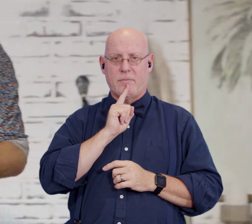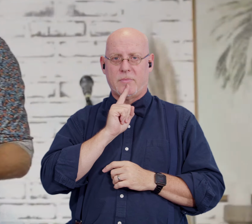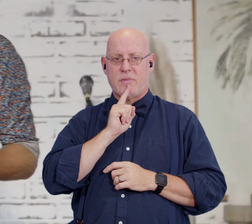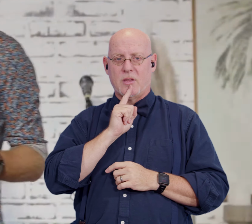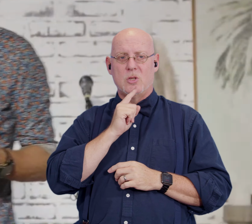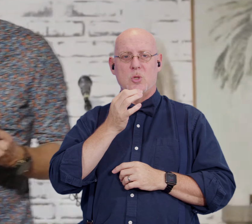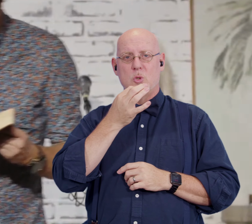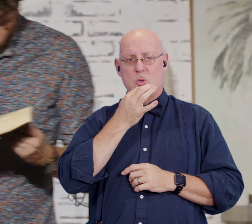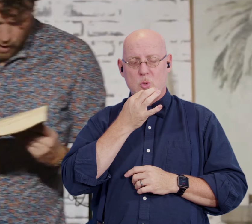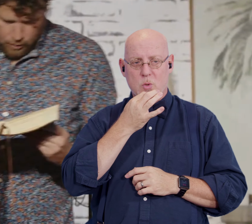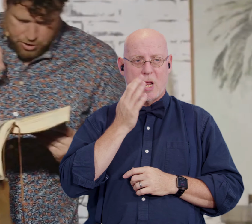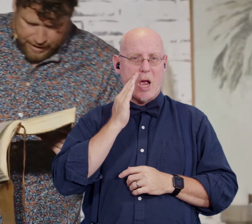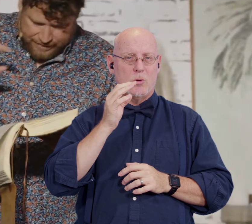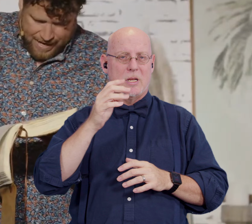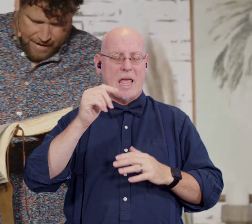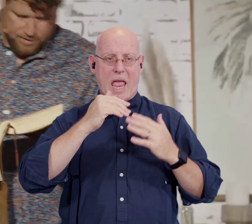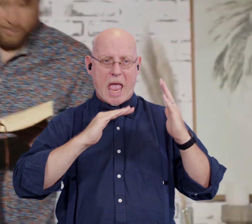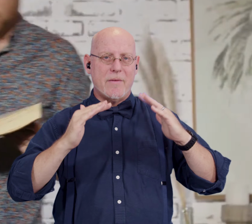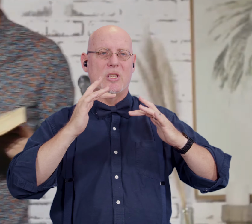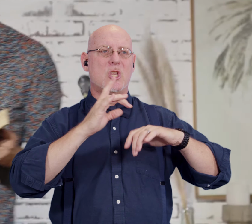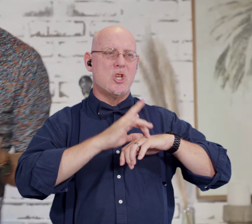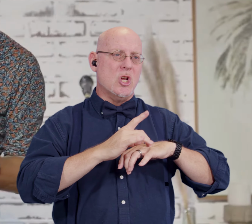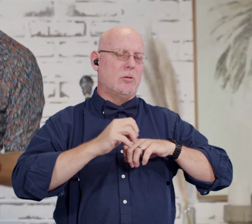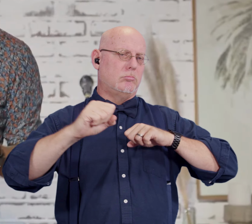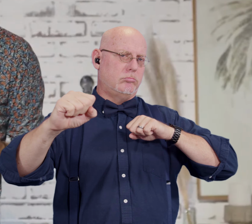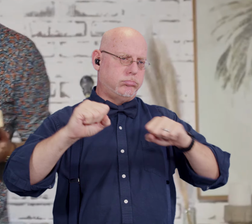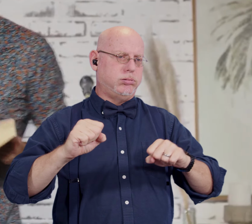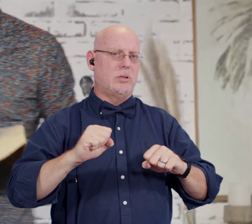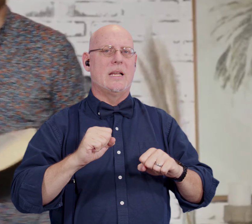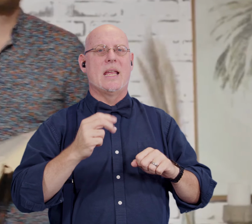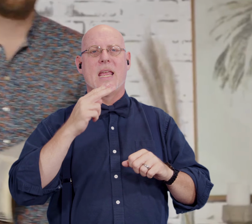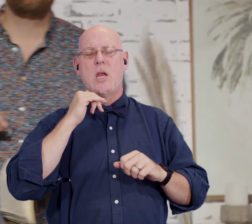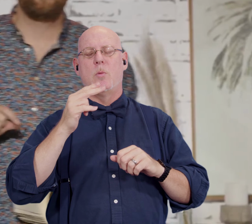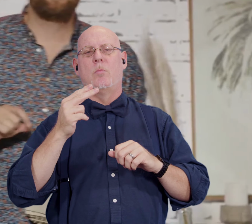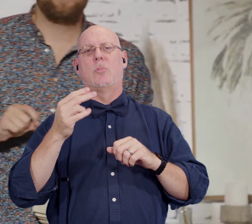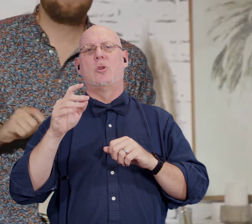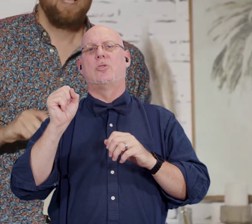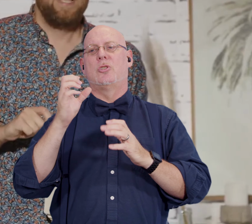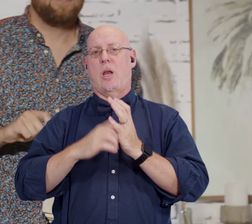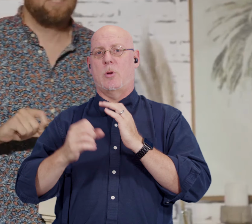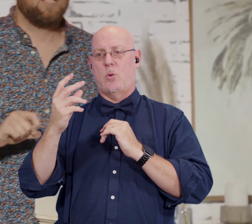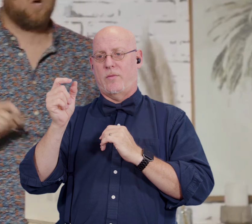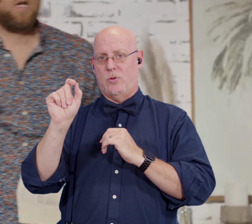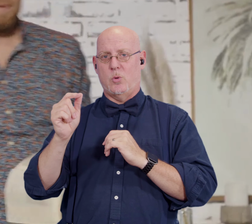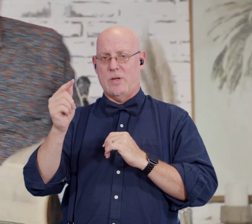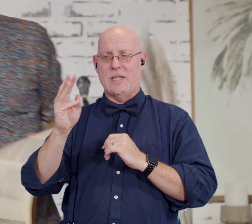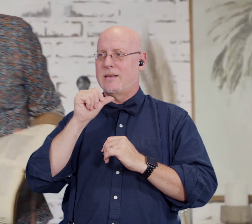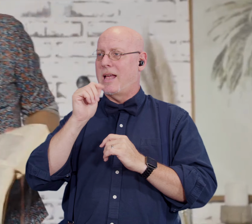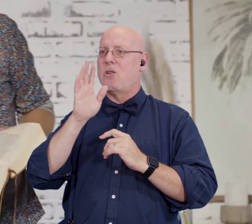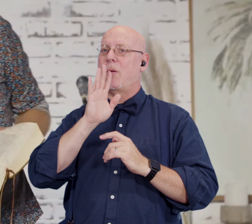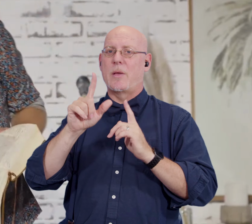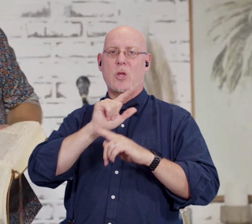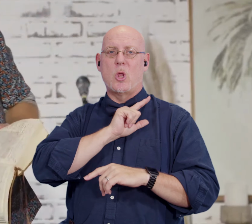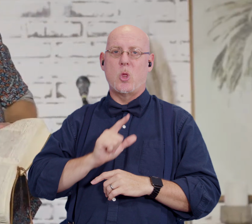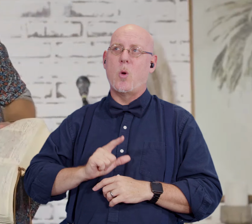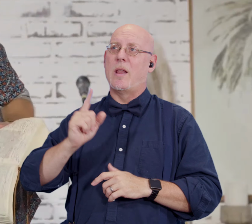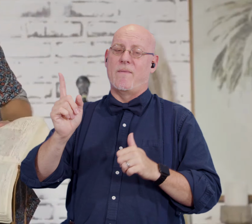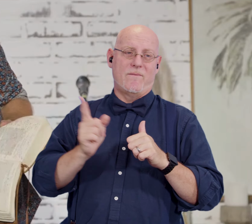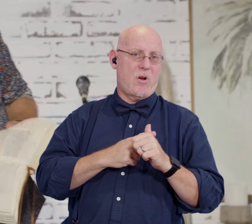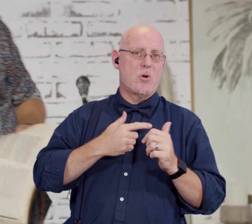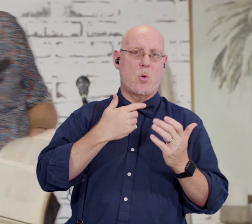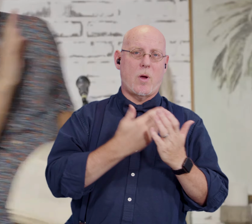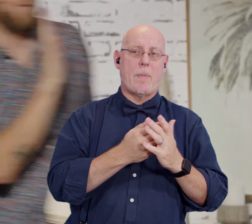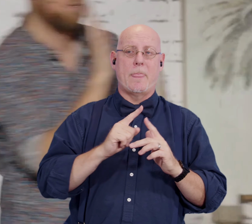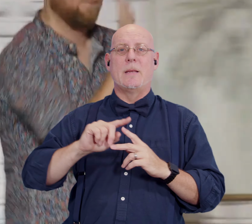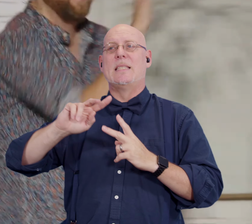of shortly in a little while, I will shake the heavens and the earth. And clearly in Hebrews 12, 26, it is not talking about the Lord coming in his